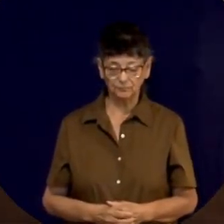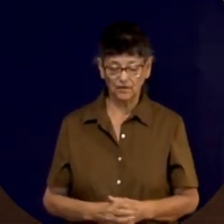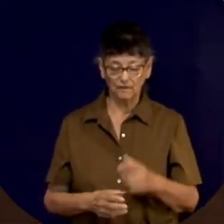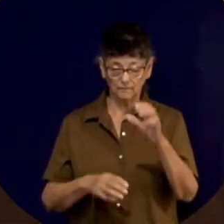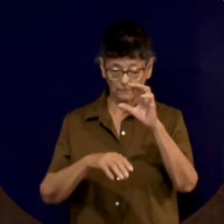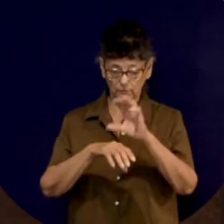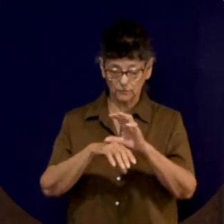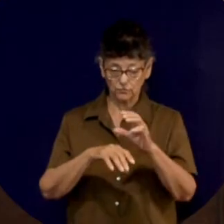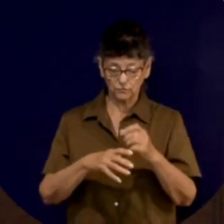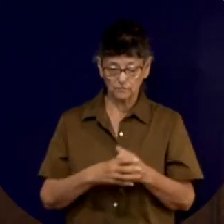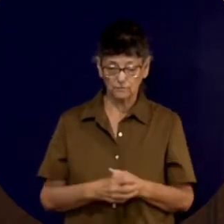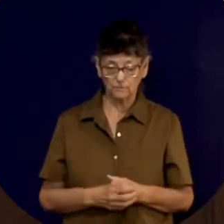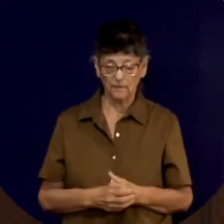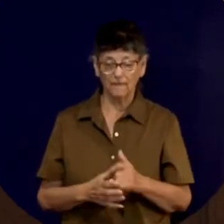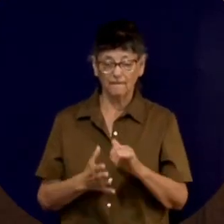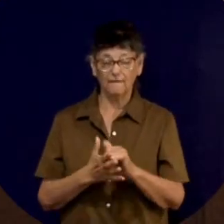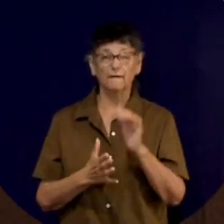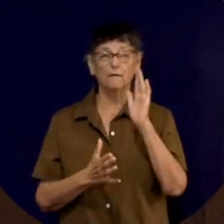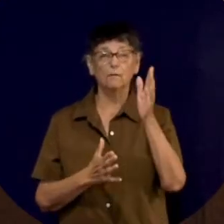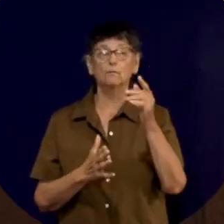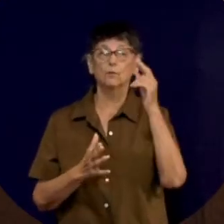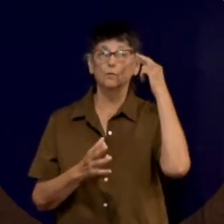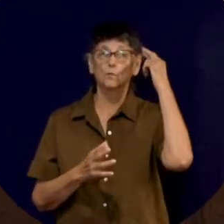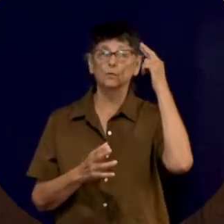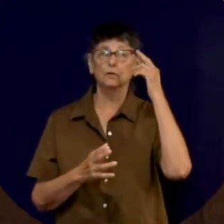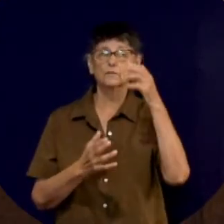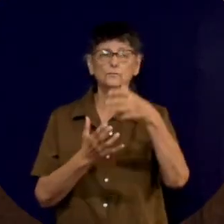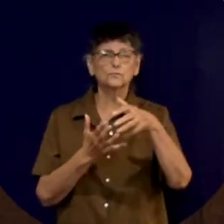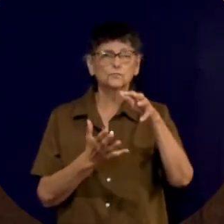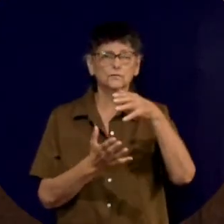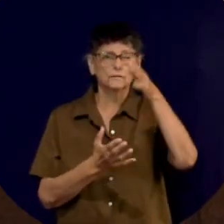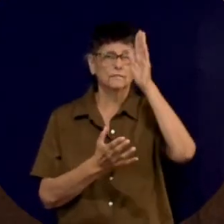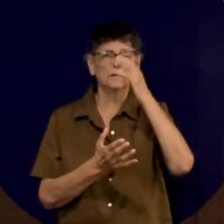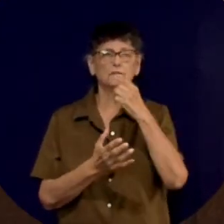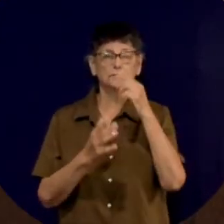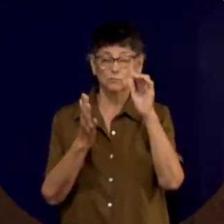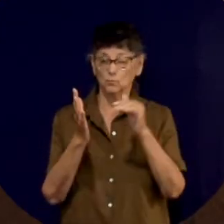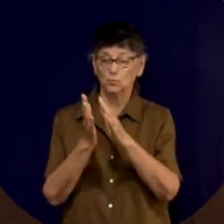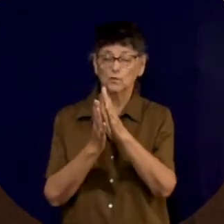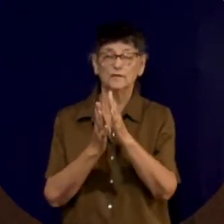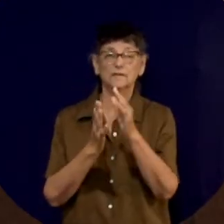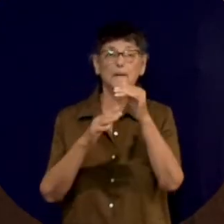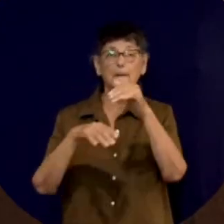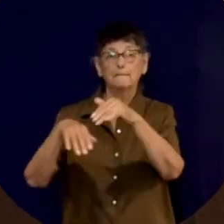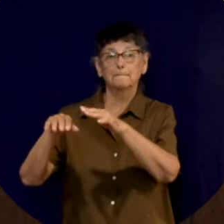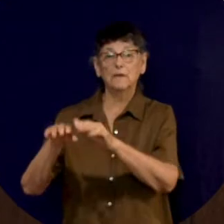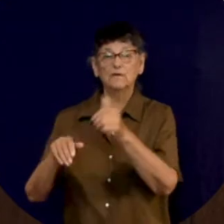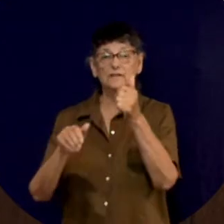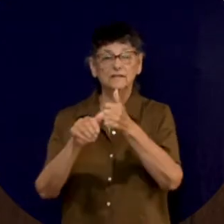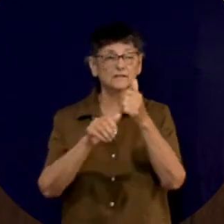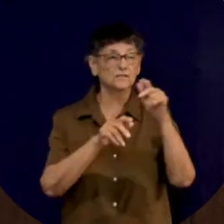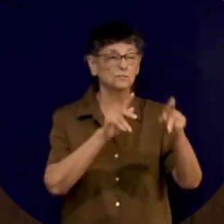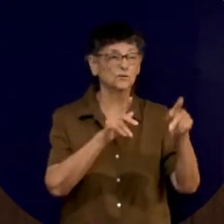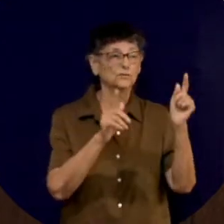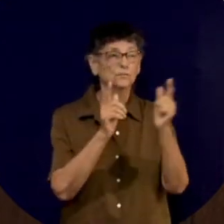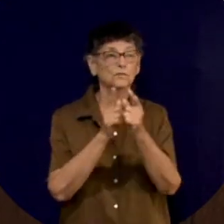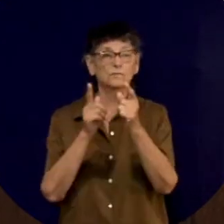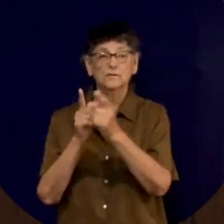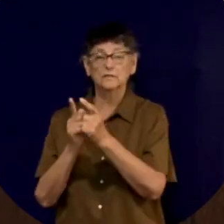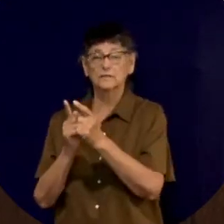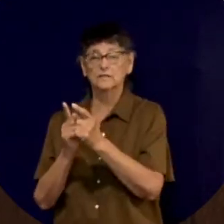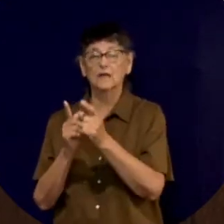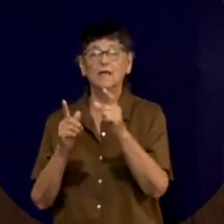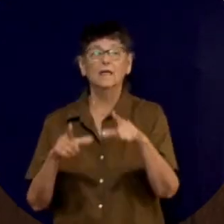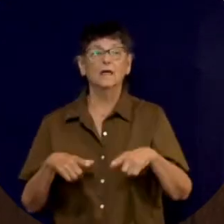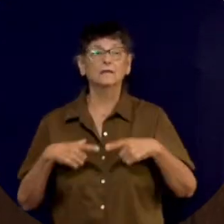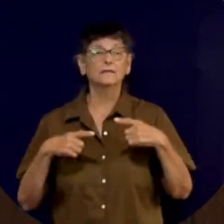For the church, that we may realize the treasure of God's presence buried in each person we meet,